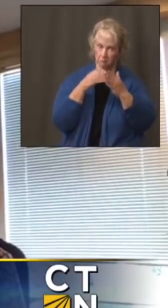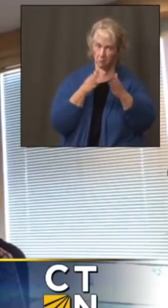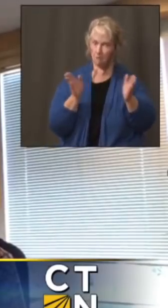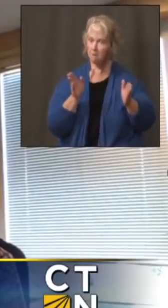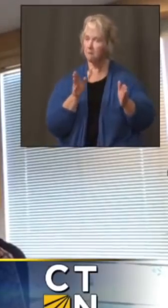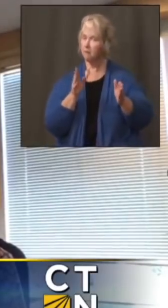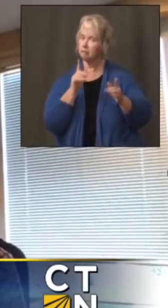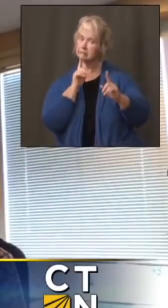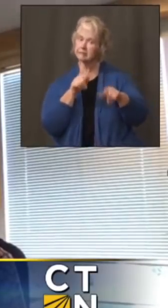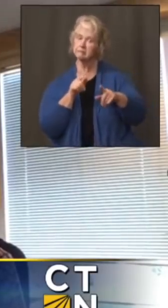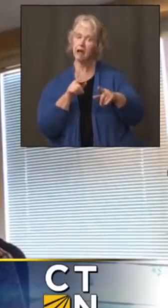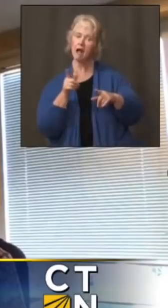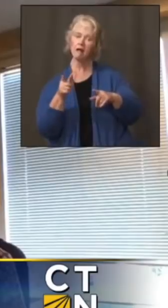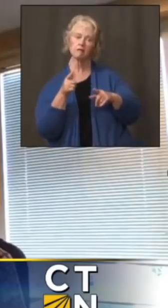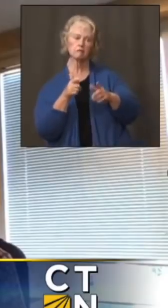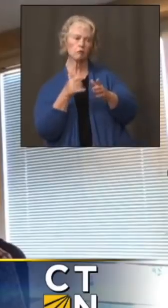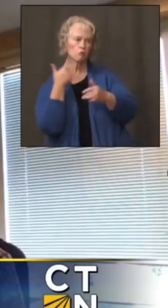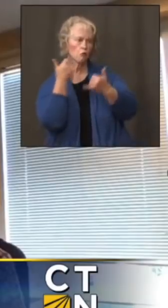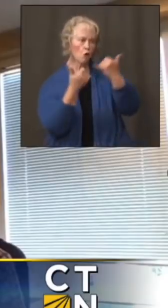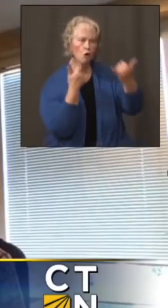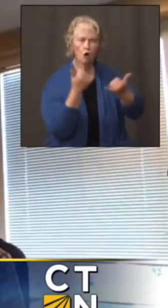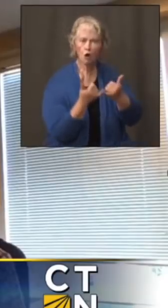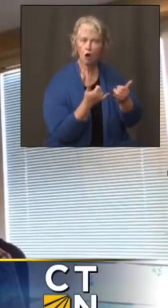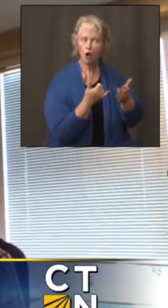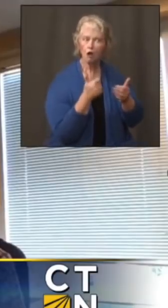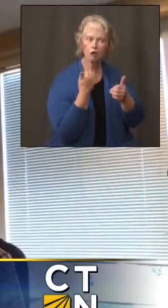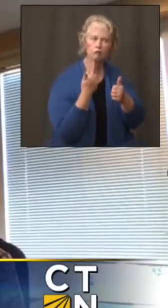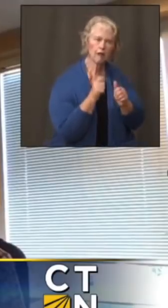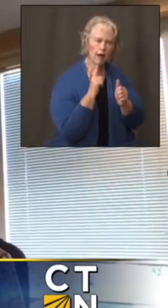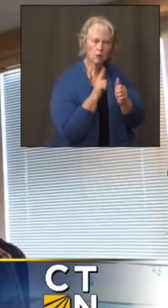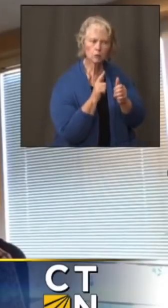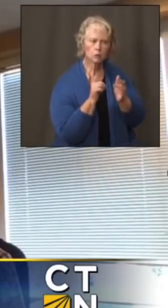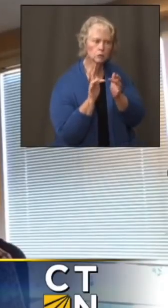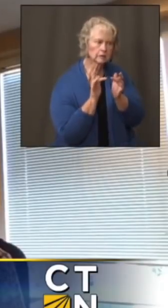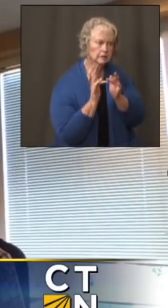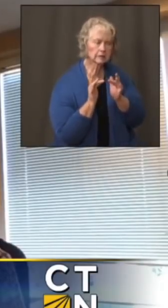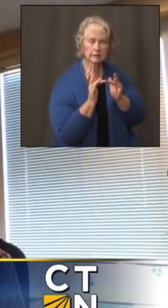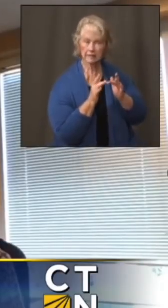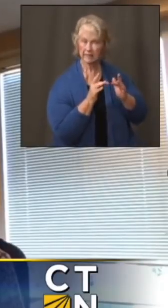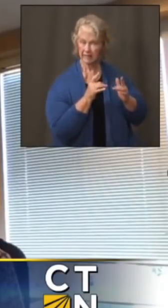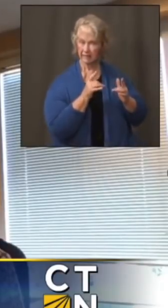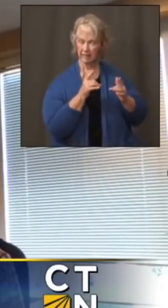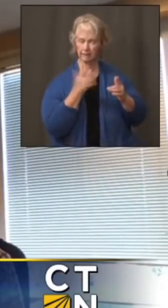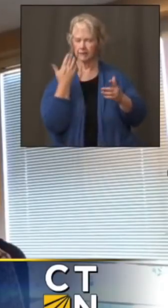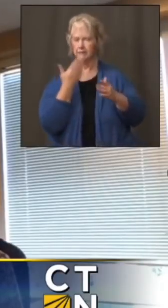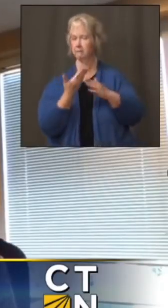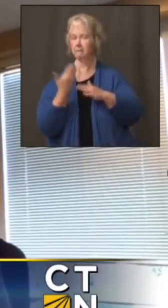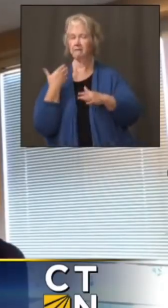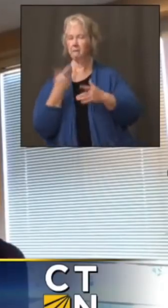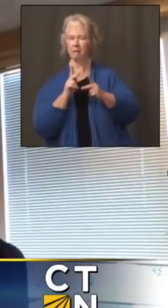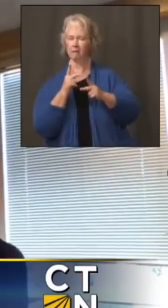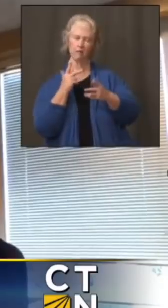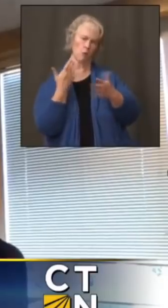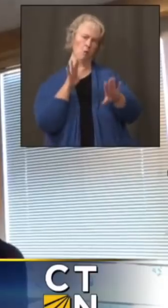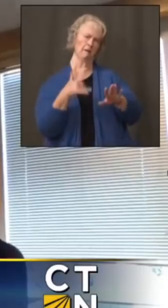tracing? Are you having any issues with people sort of calling them back or concerns about privacy, as we kind of heard about in the beginning?